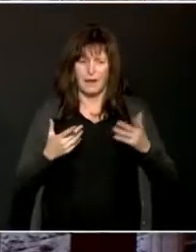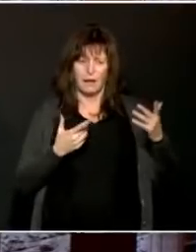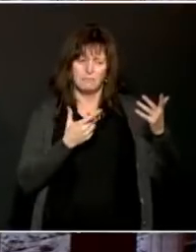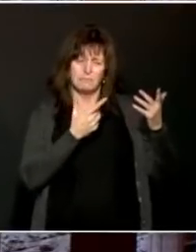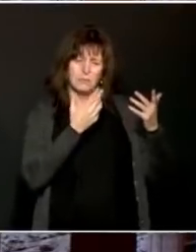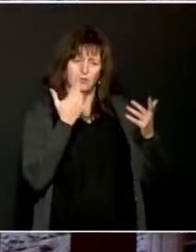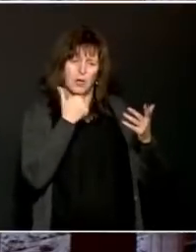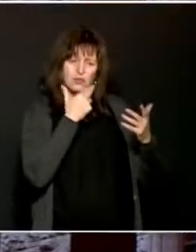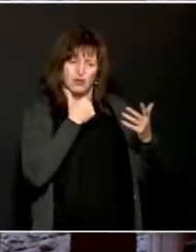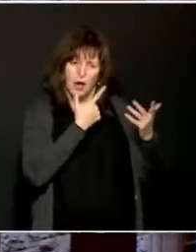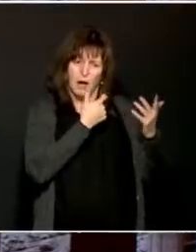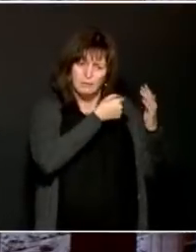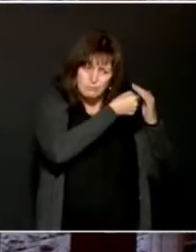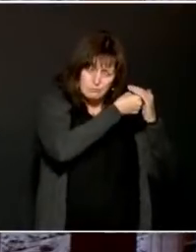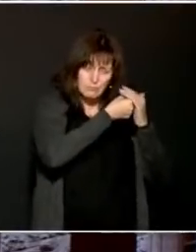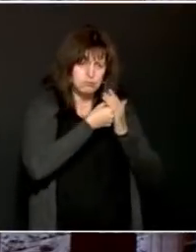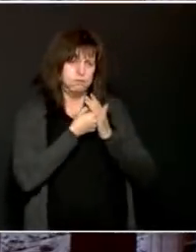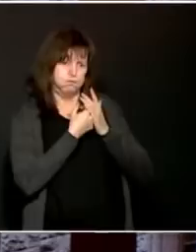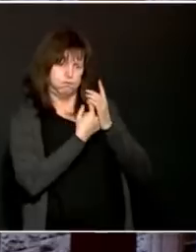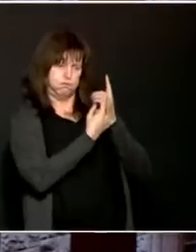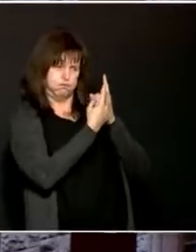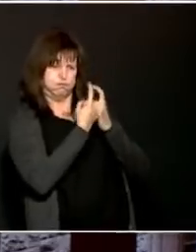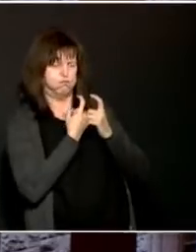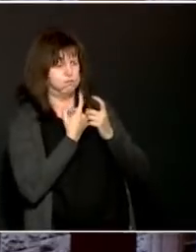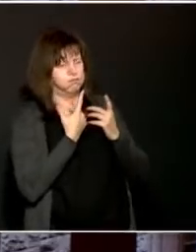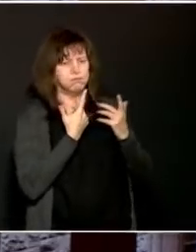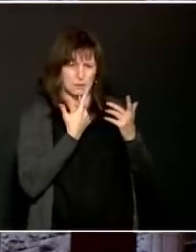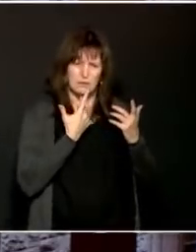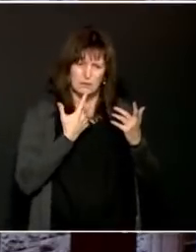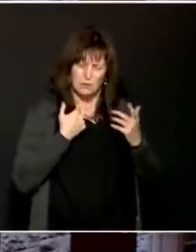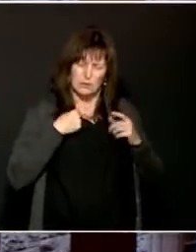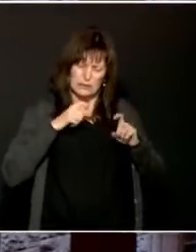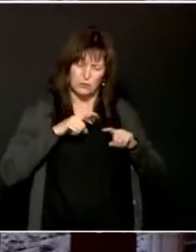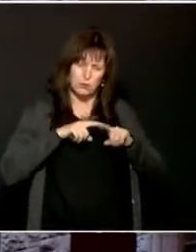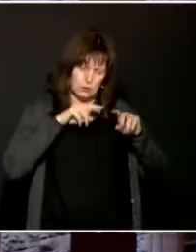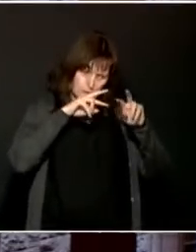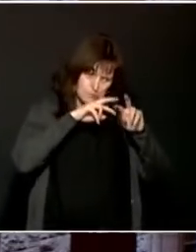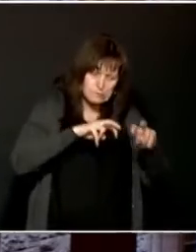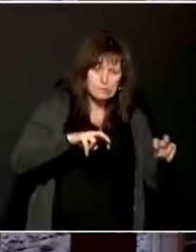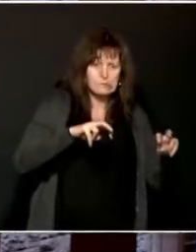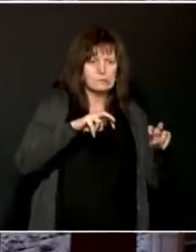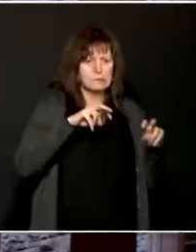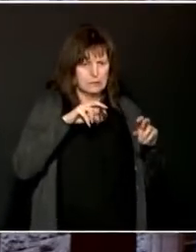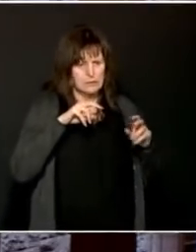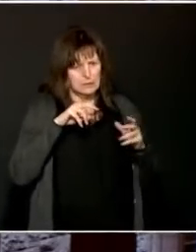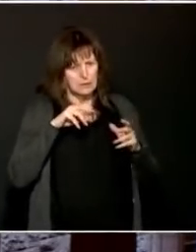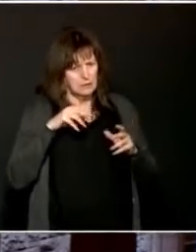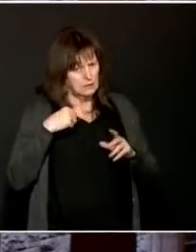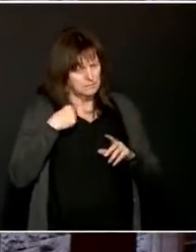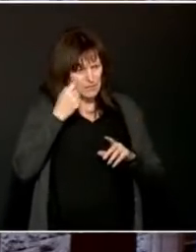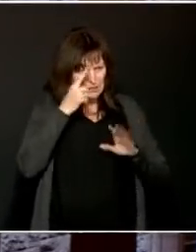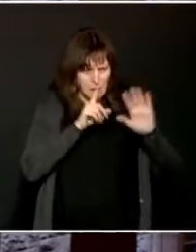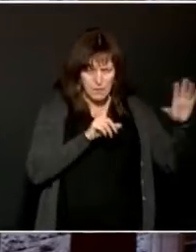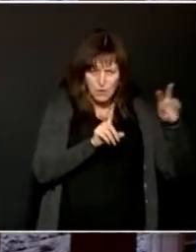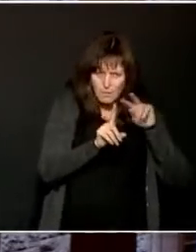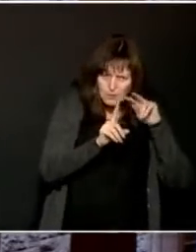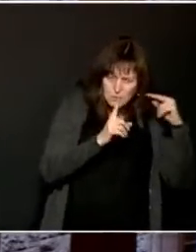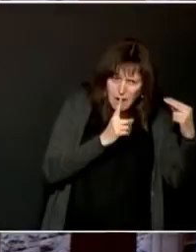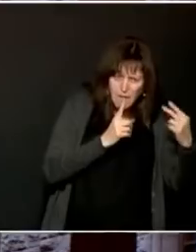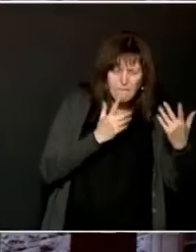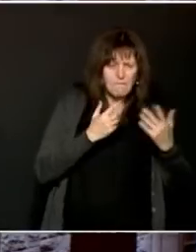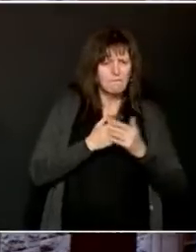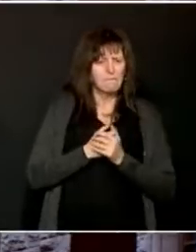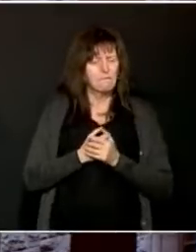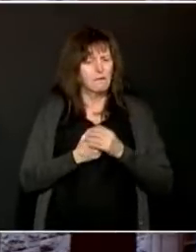there. I was okay to allow this variation to come in if there was checks and balances, as in the proper protocols